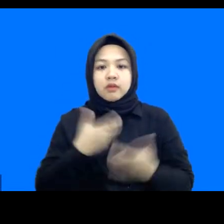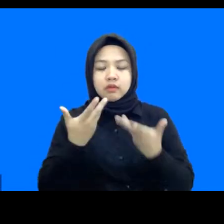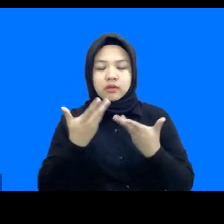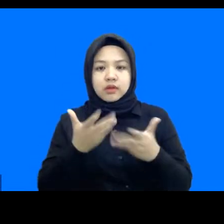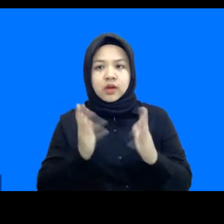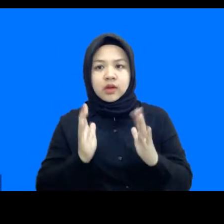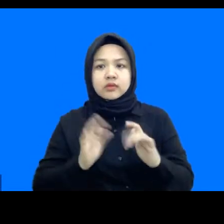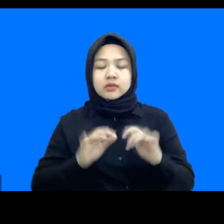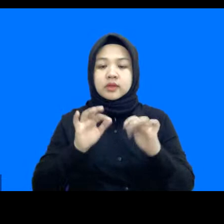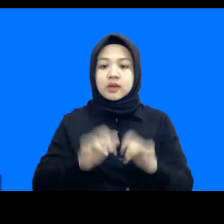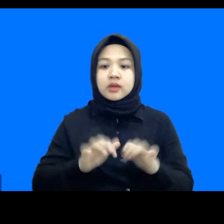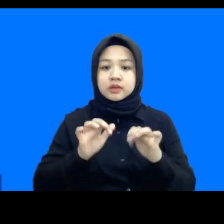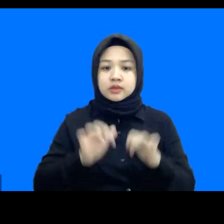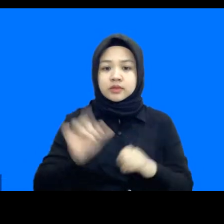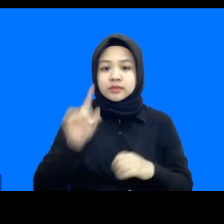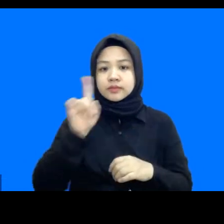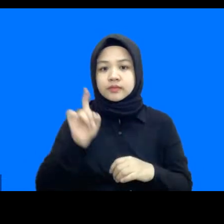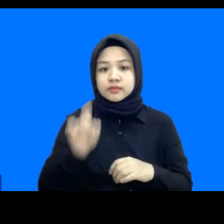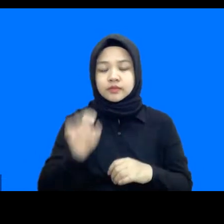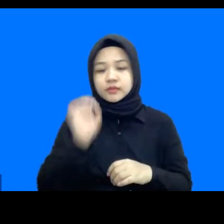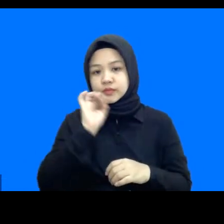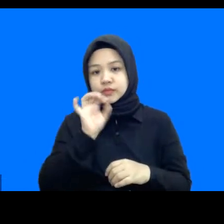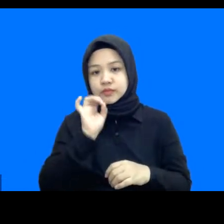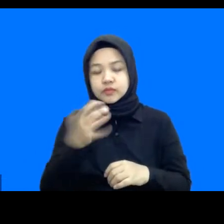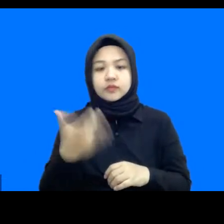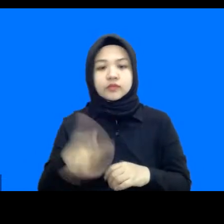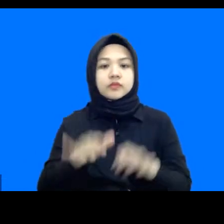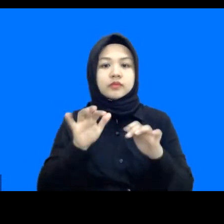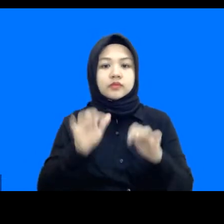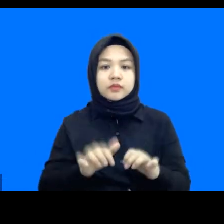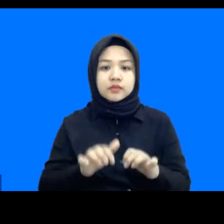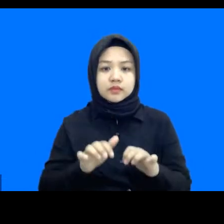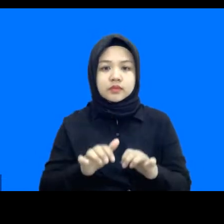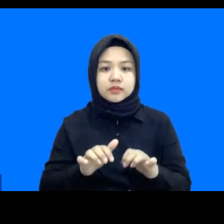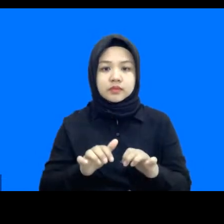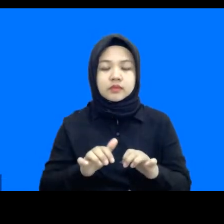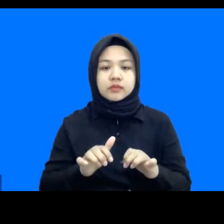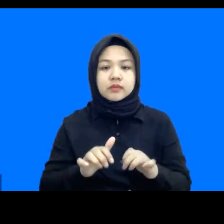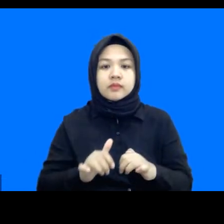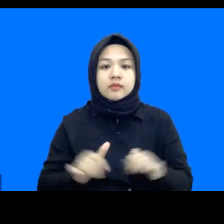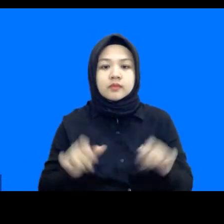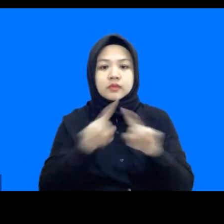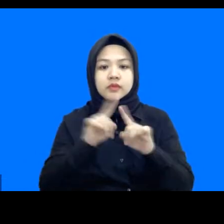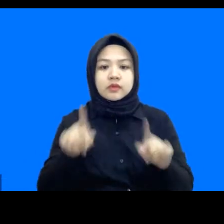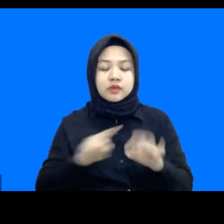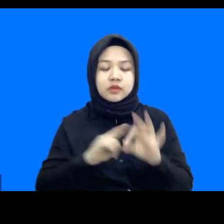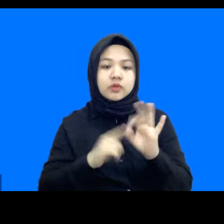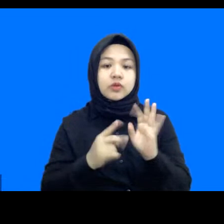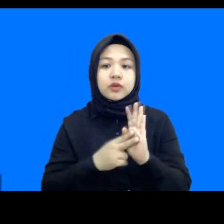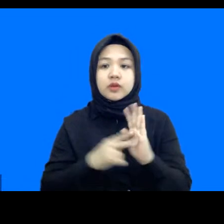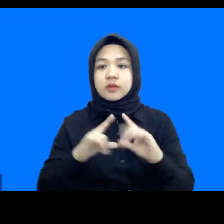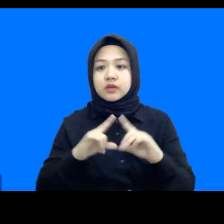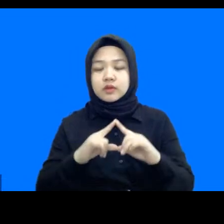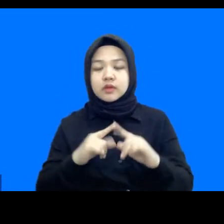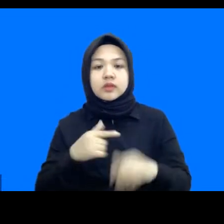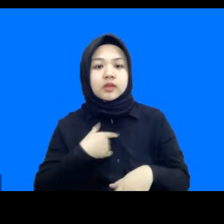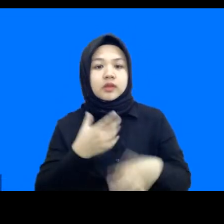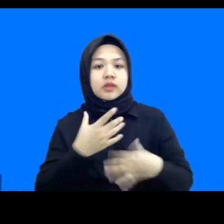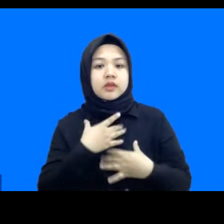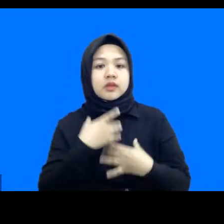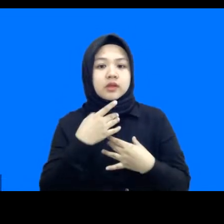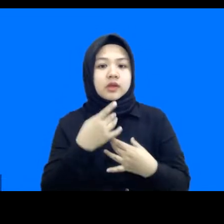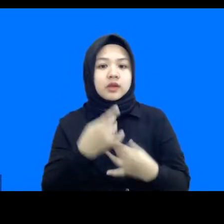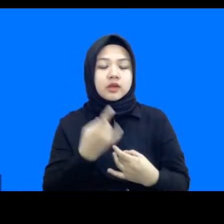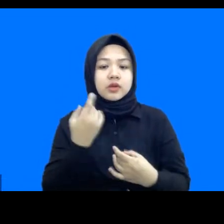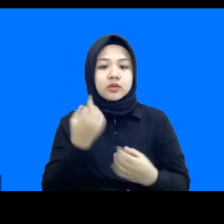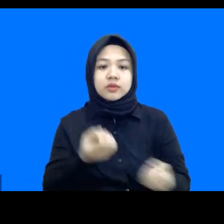question or my comments in the Q&A chat box. I'm just interested to get the contact details of Cheng Pagulayan.